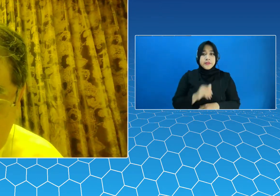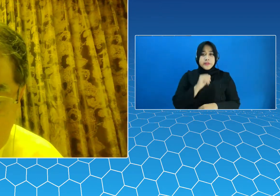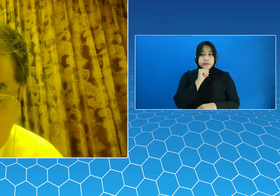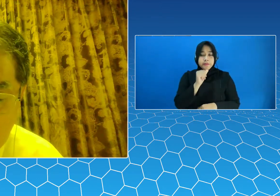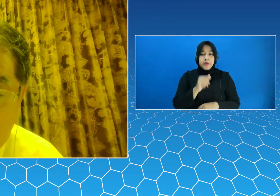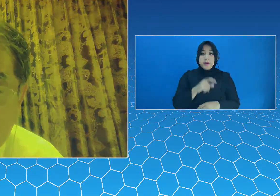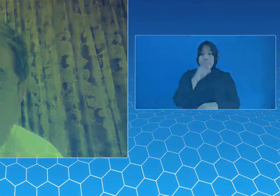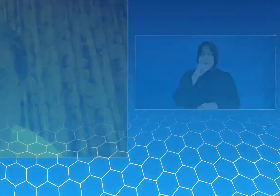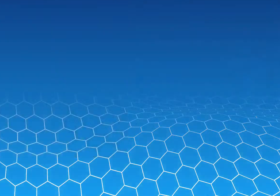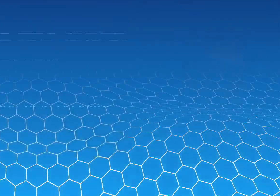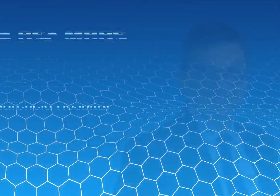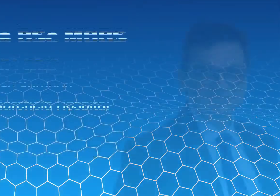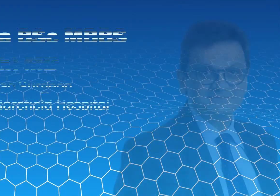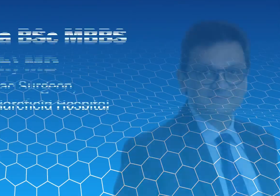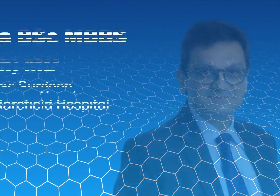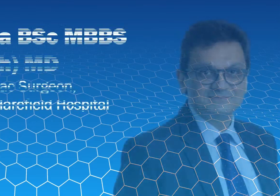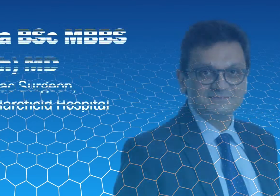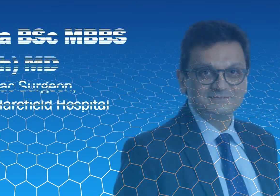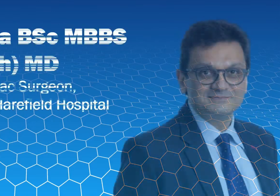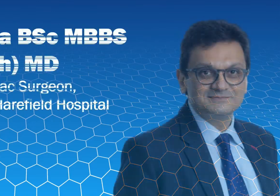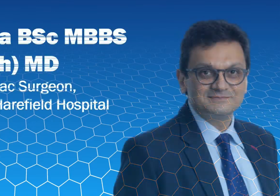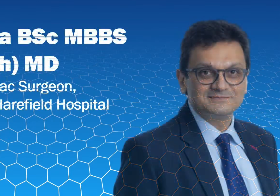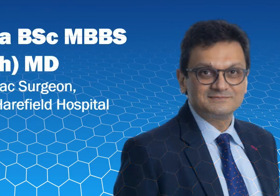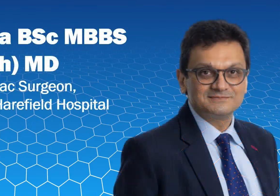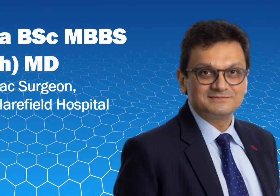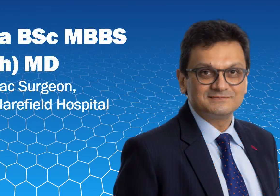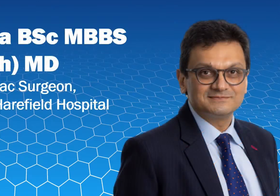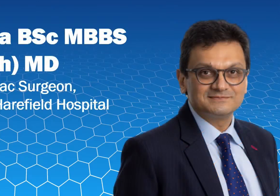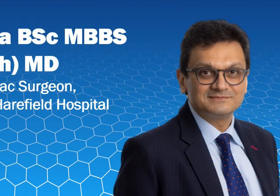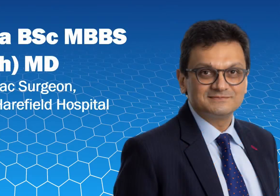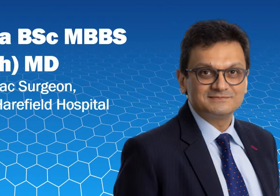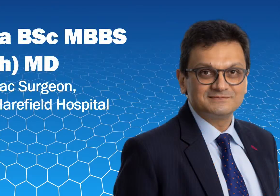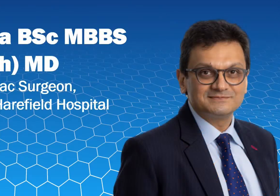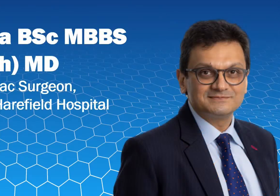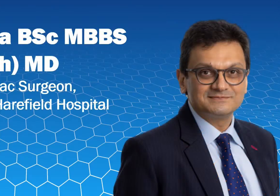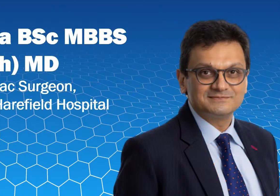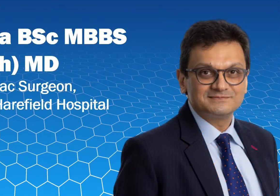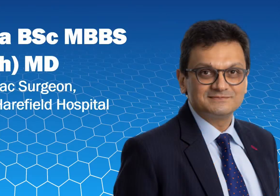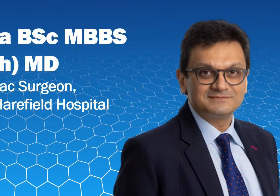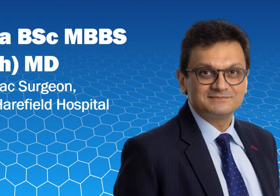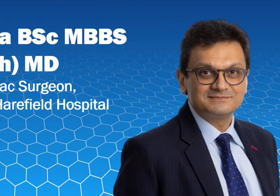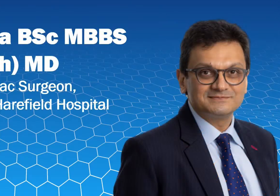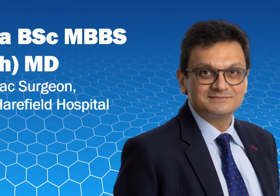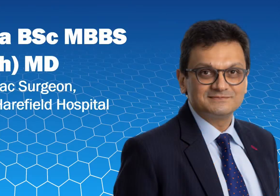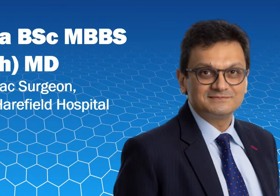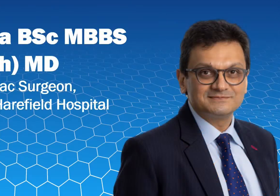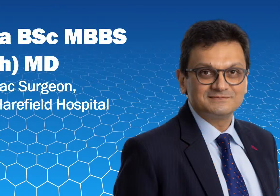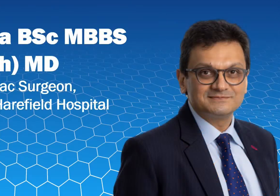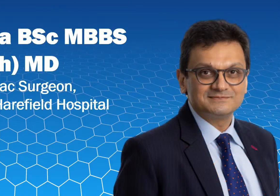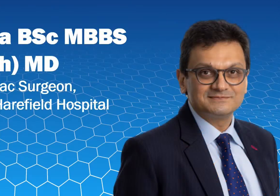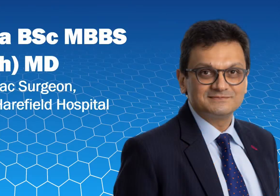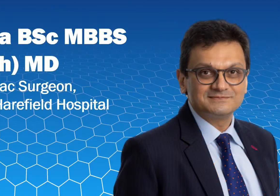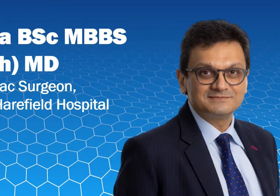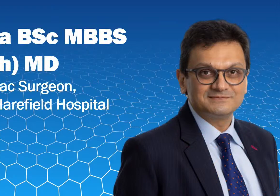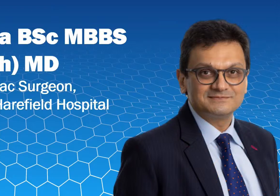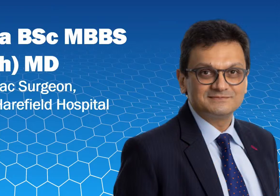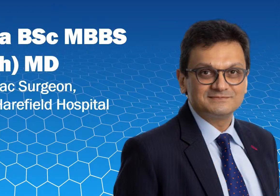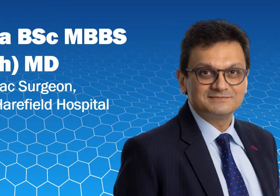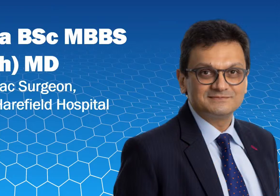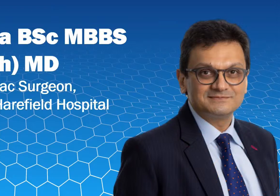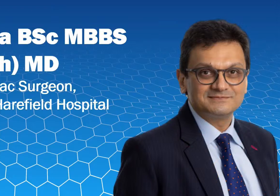Harefoot Hospital in the UK. Dr. Bhudia is a cardiac surgeon, and he will be talking to us today about a